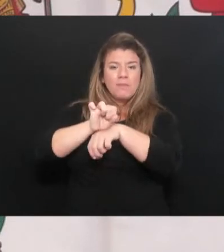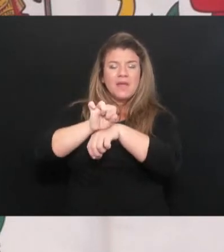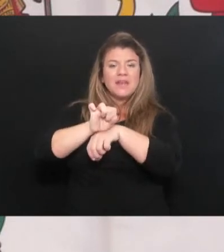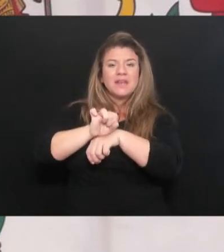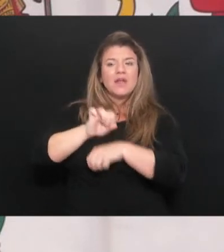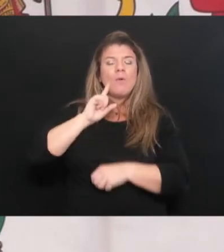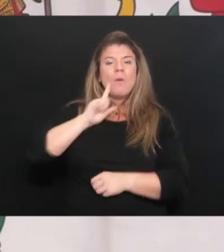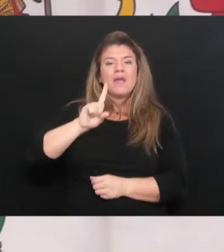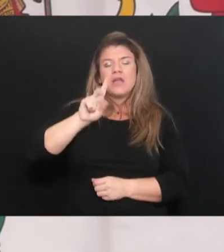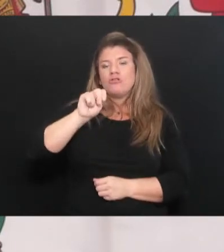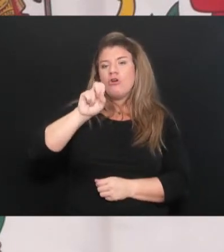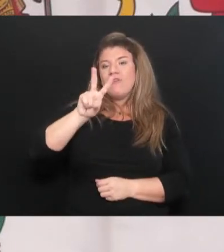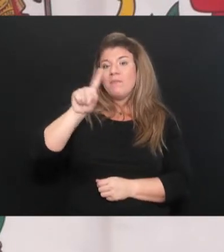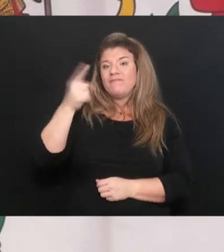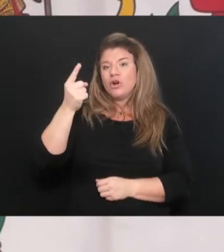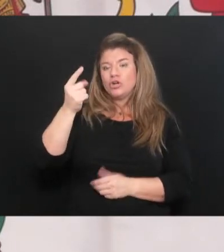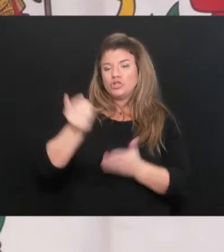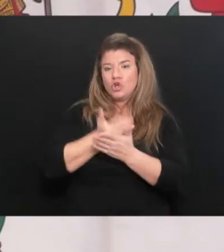the 1st.